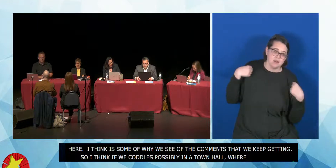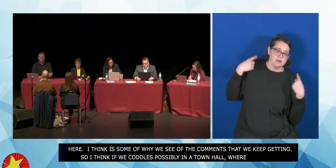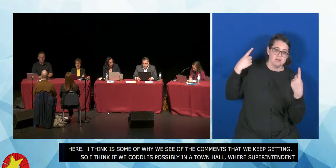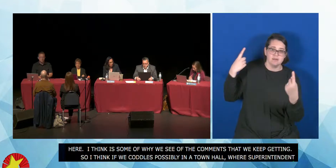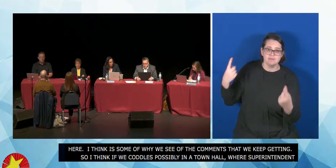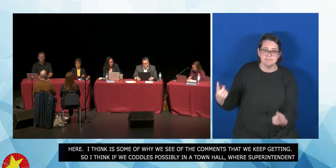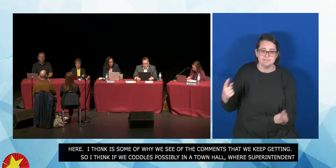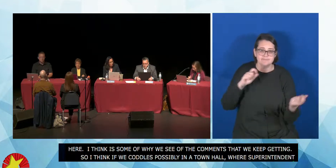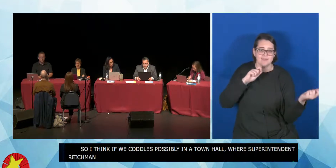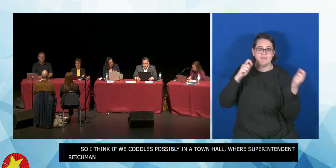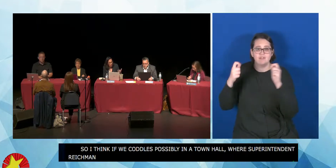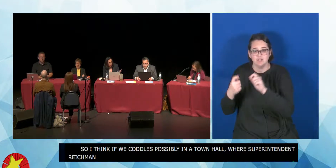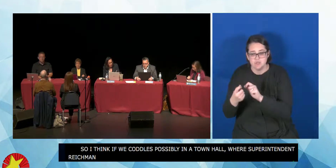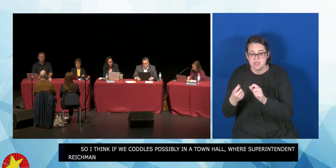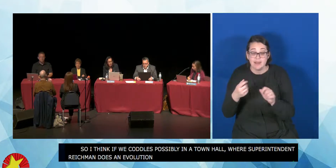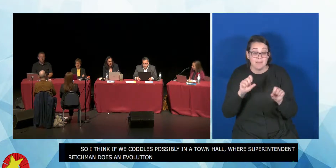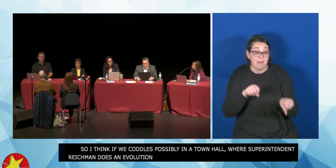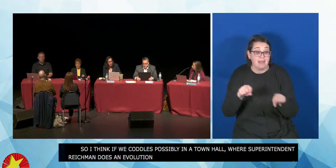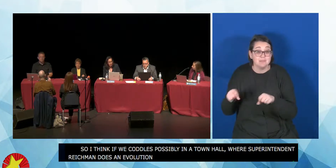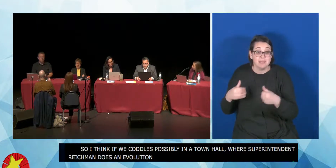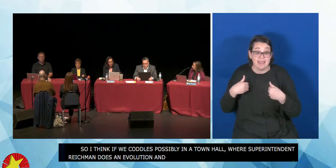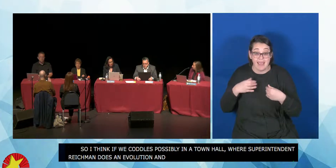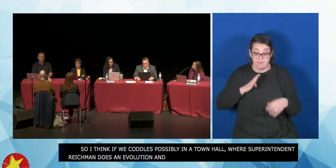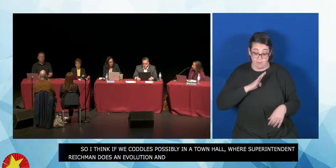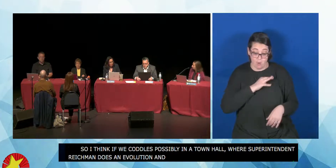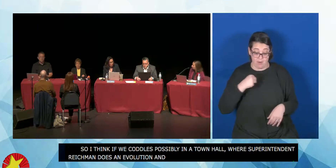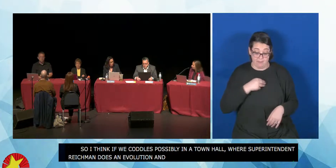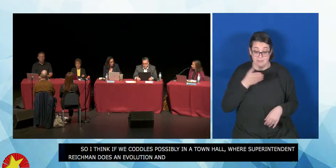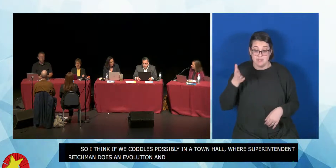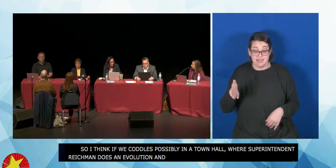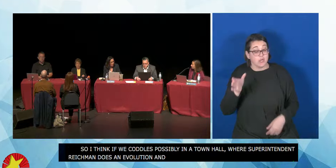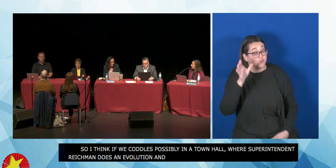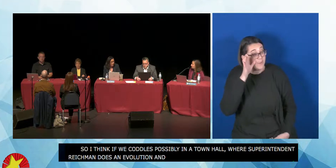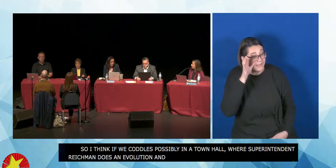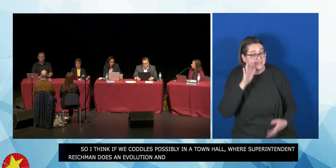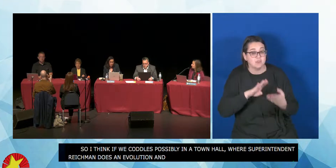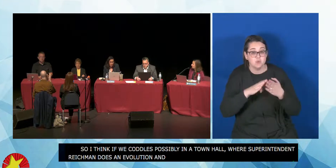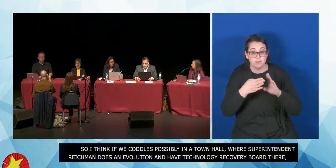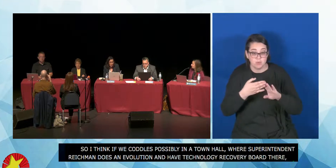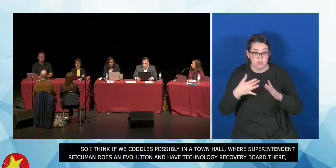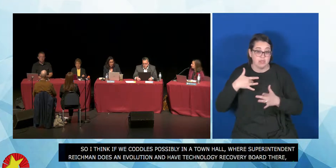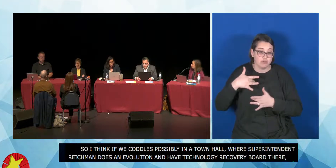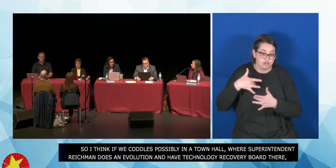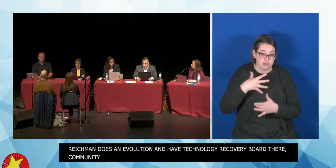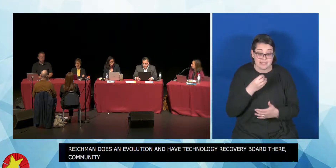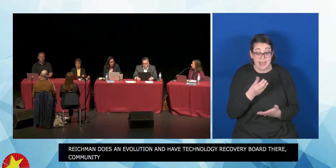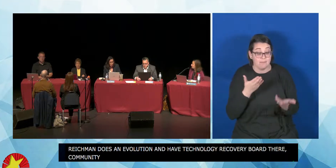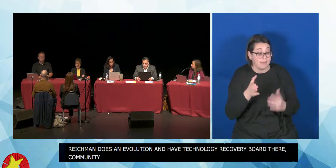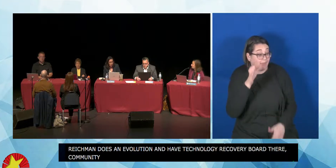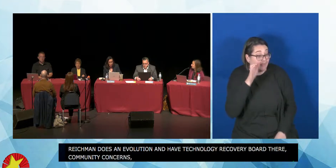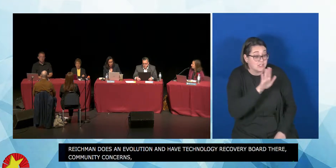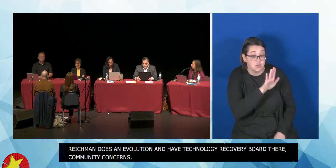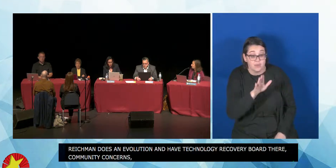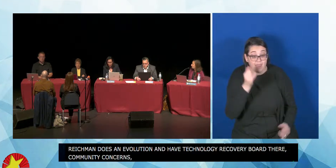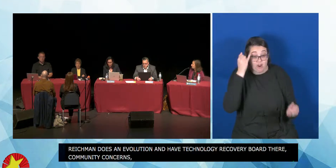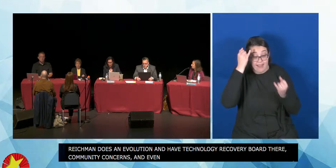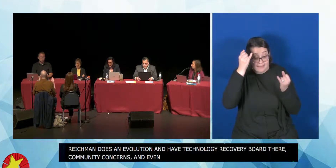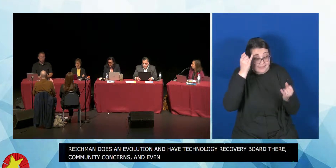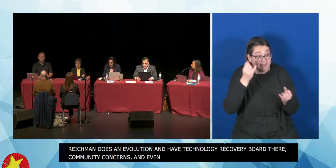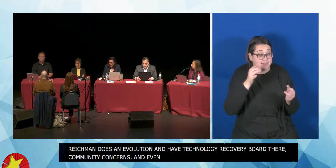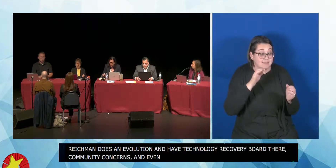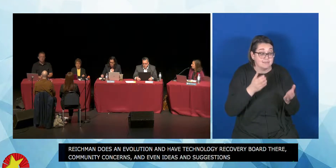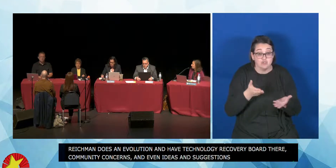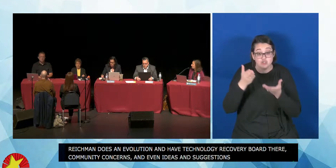have board there to hear community concerns and even ideas and suggestions for how we should move